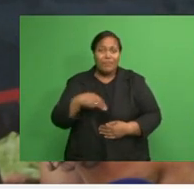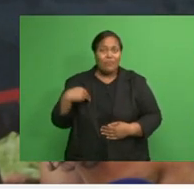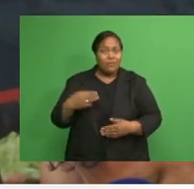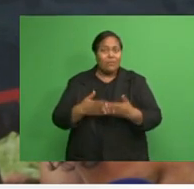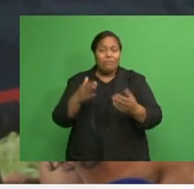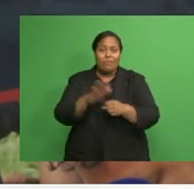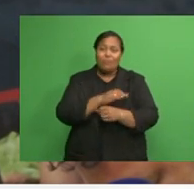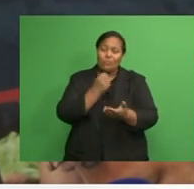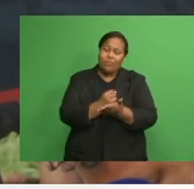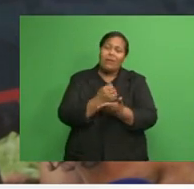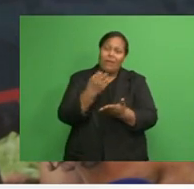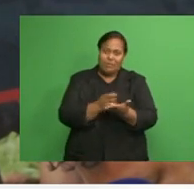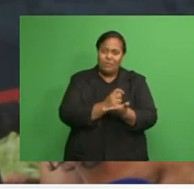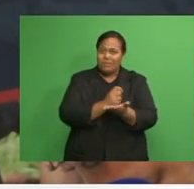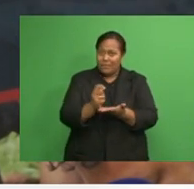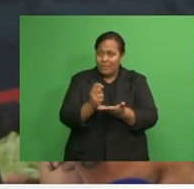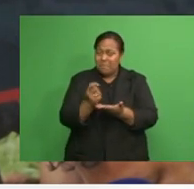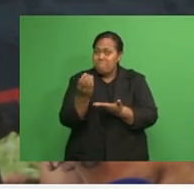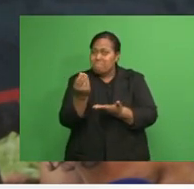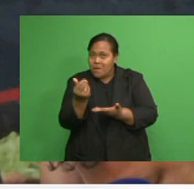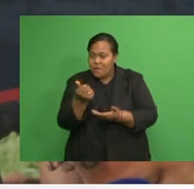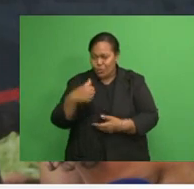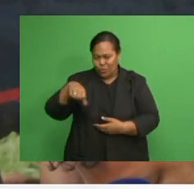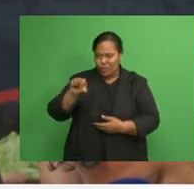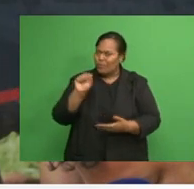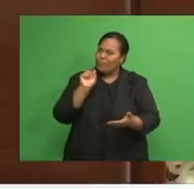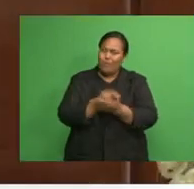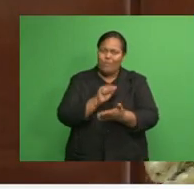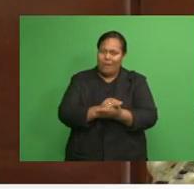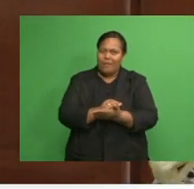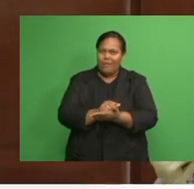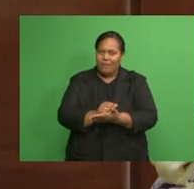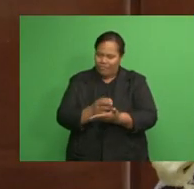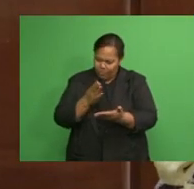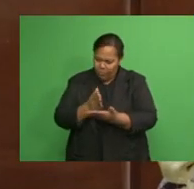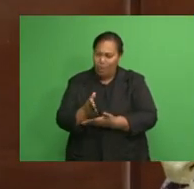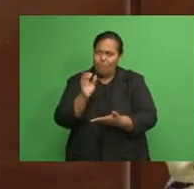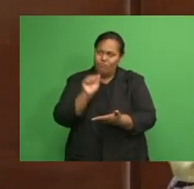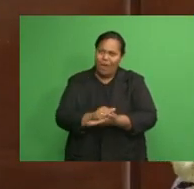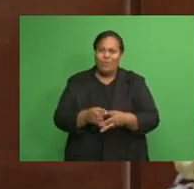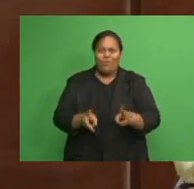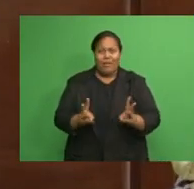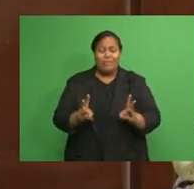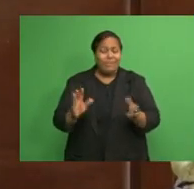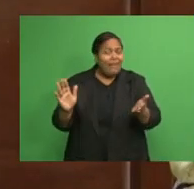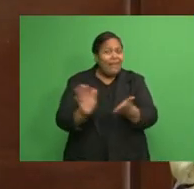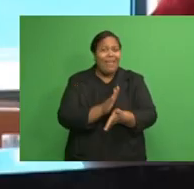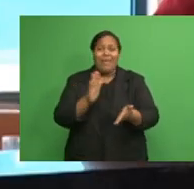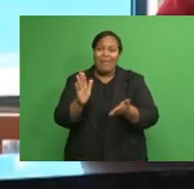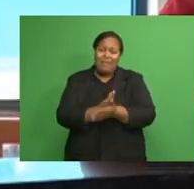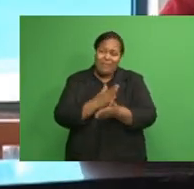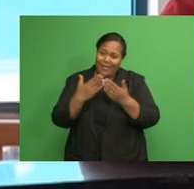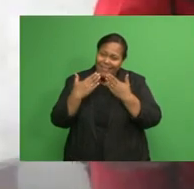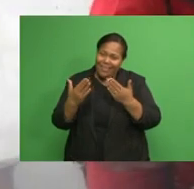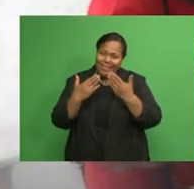is transparency and that the money is used where it's needed the most. So I'm really grateful, really grateful for the